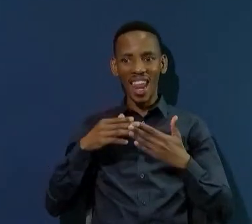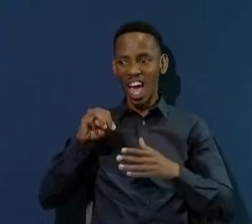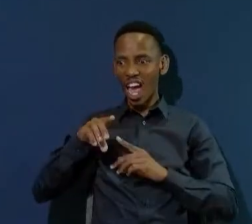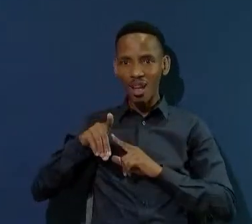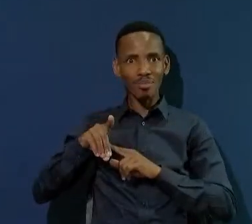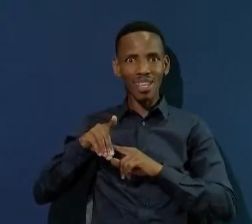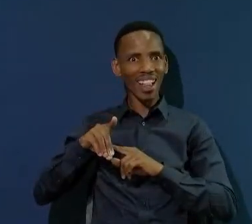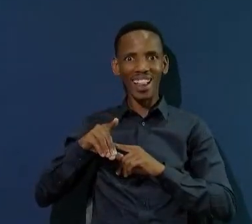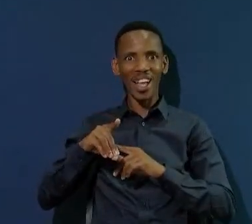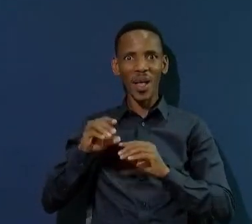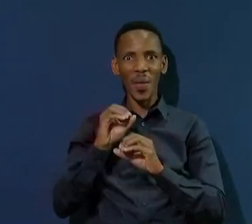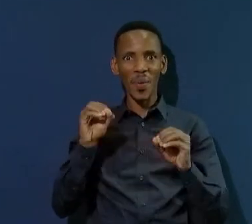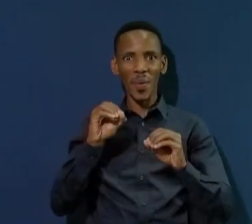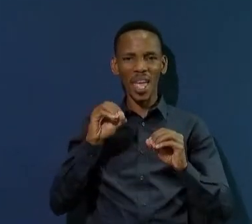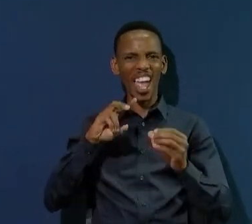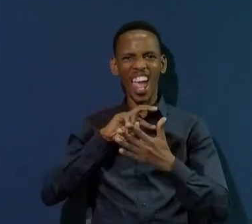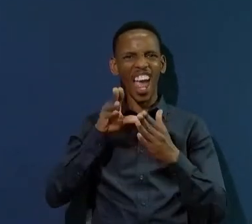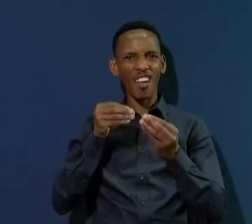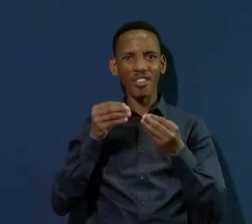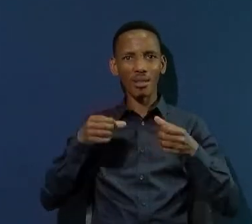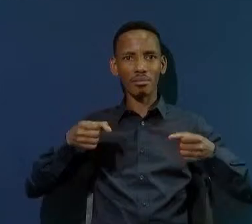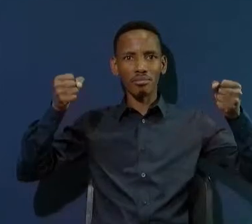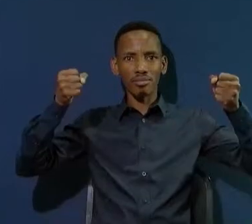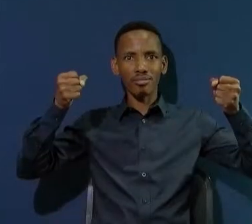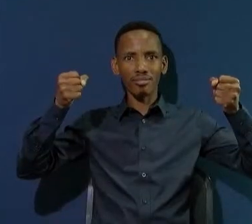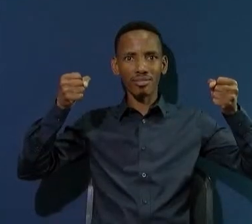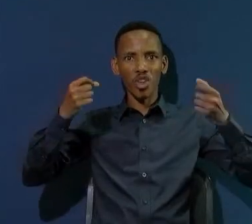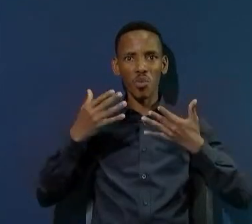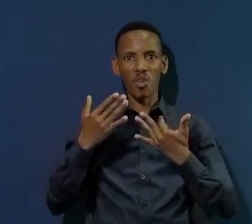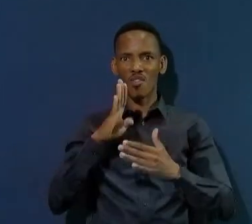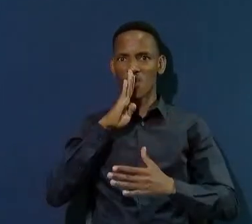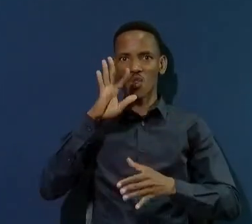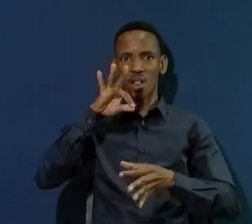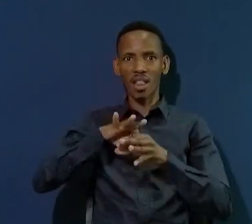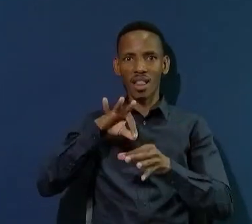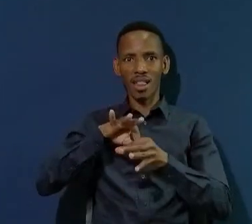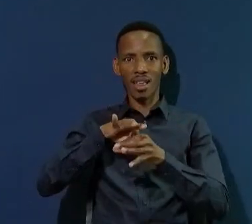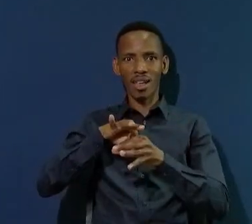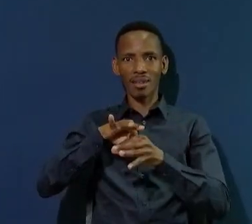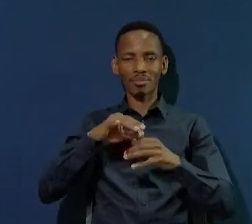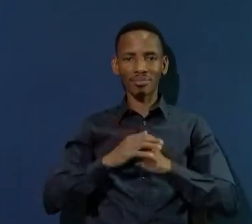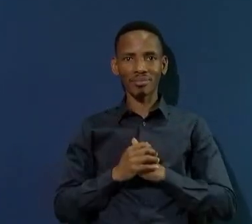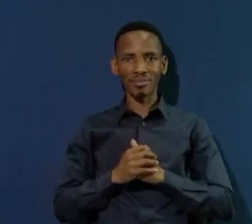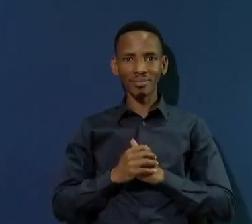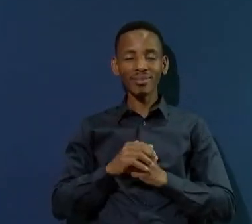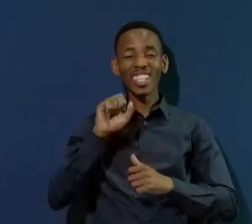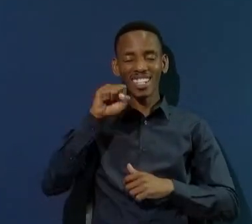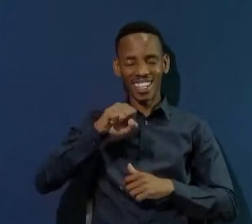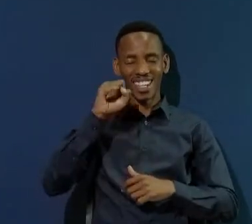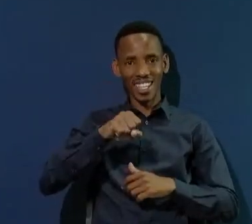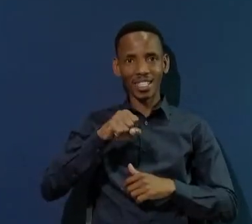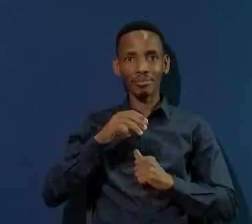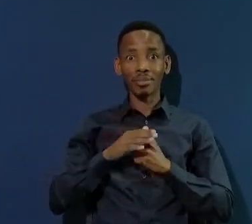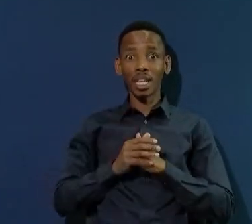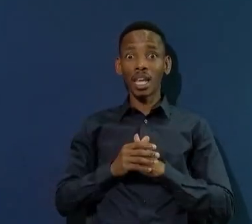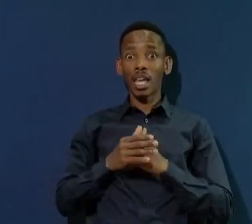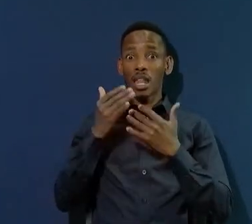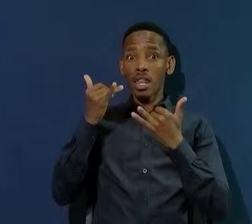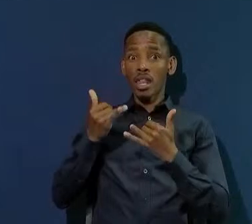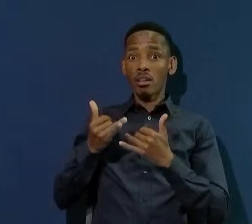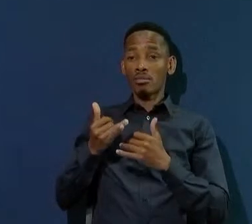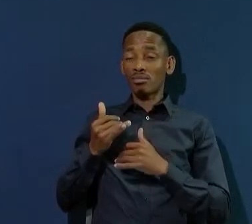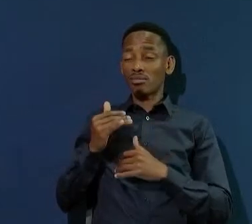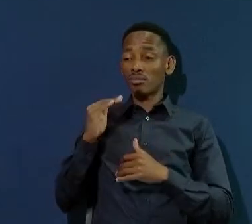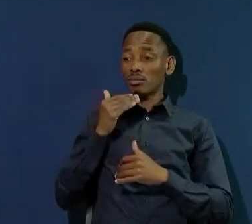motlotlegi o bone ka ya iraeng yalo ba phutha emma ba phutha le ruo a le tlhaloganya ntlha